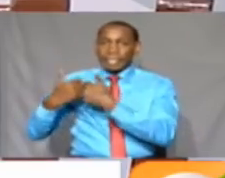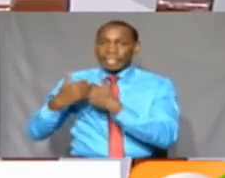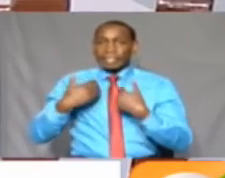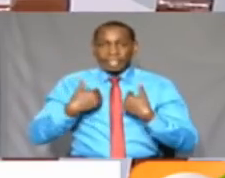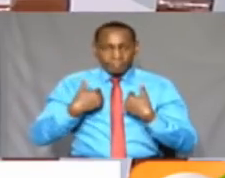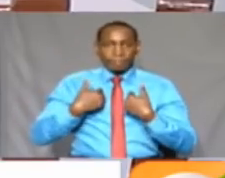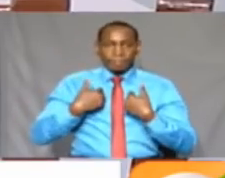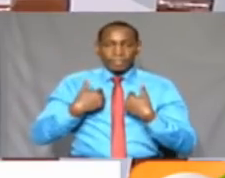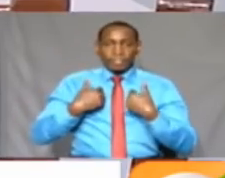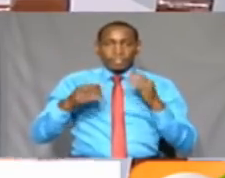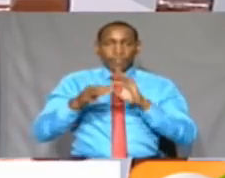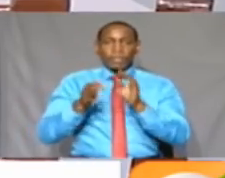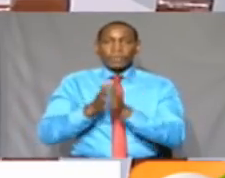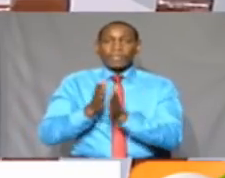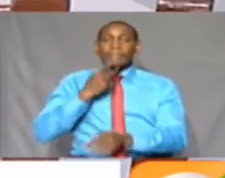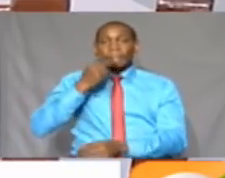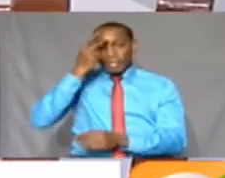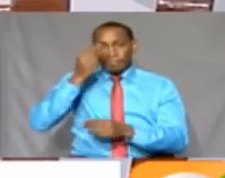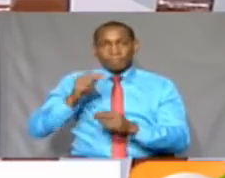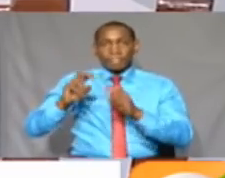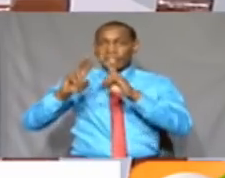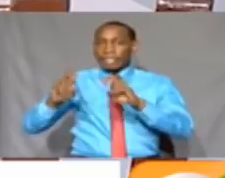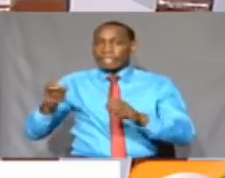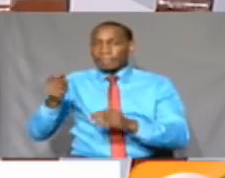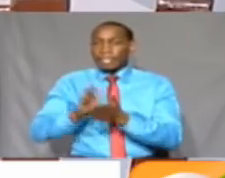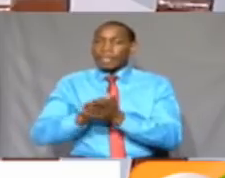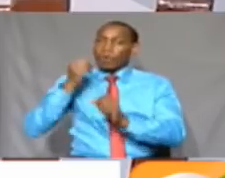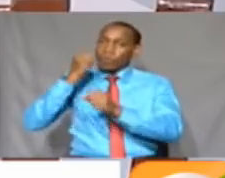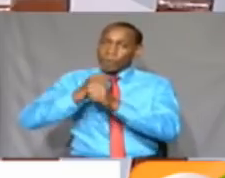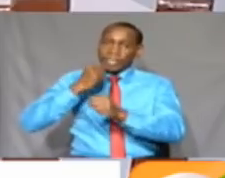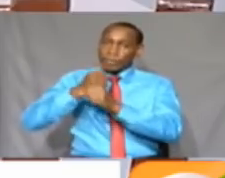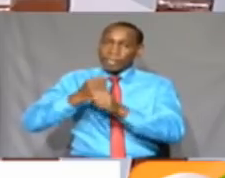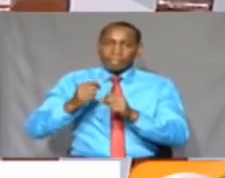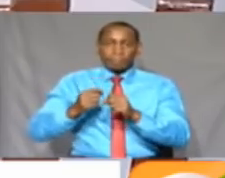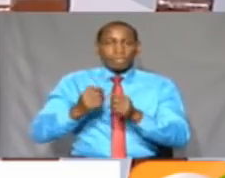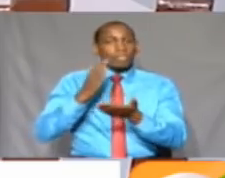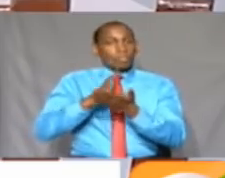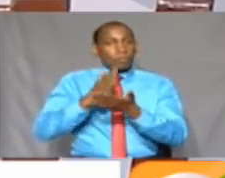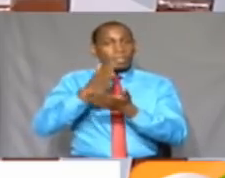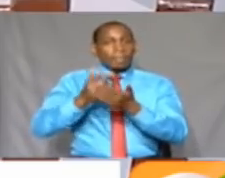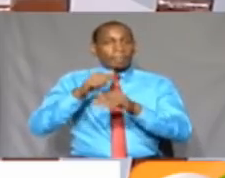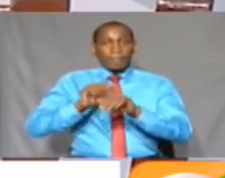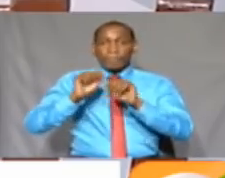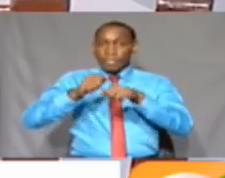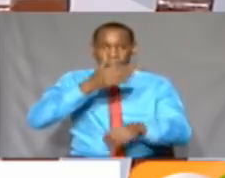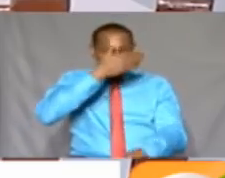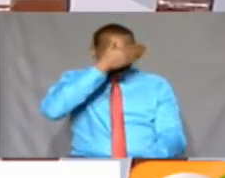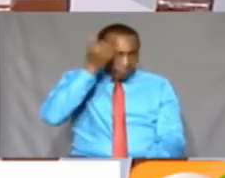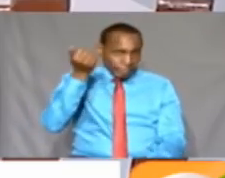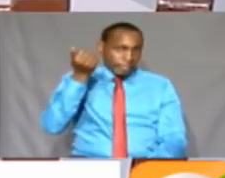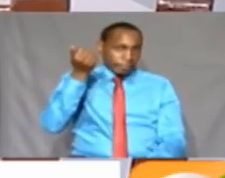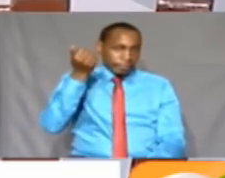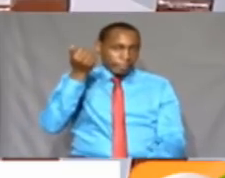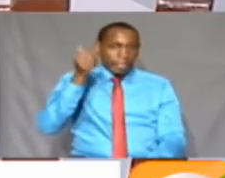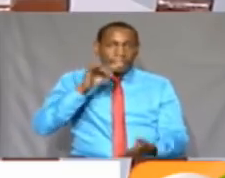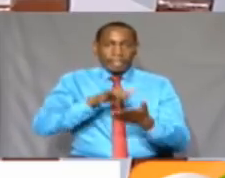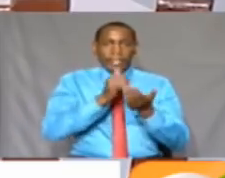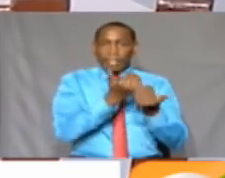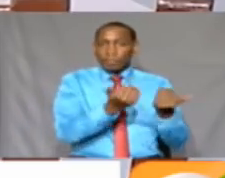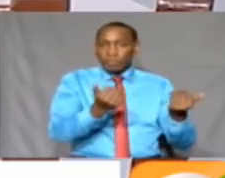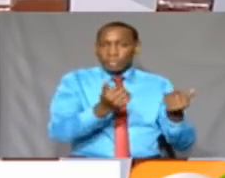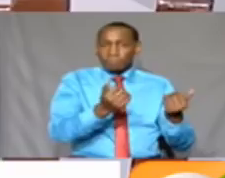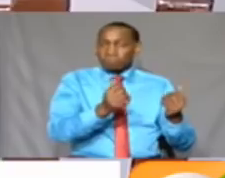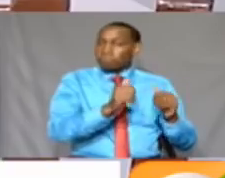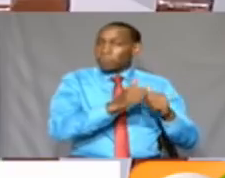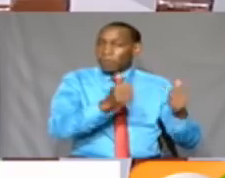of parenting. Yeah. People are looking for money. People are hustling. So sometimes we may forget and we think that our children are